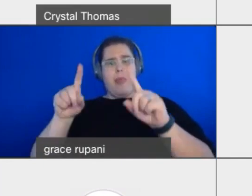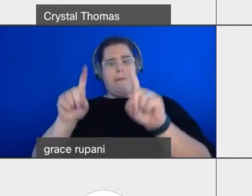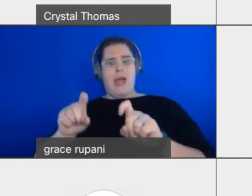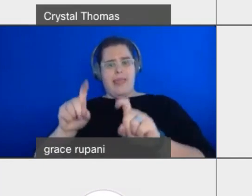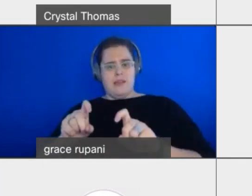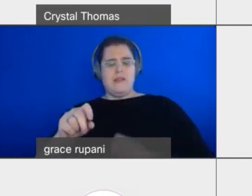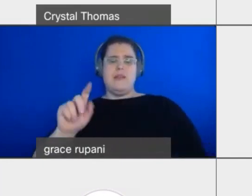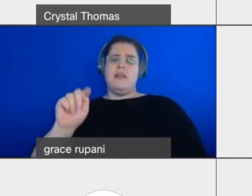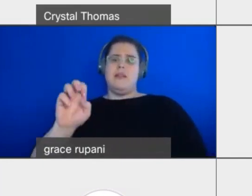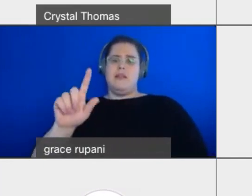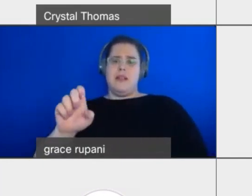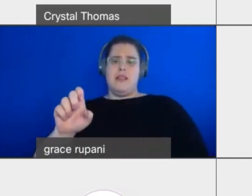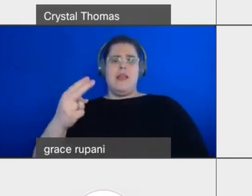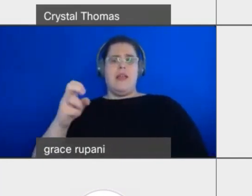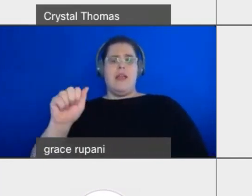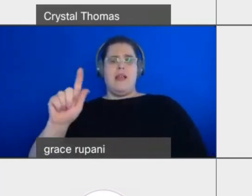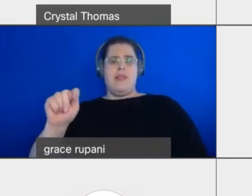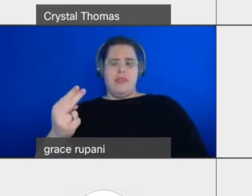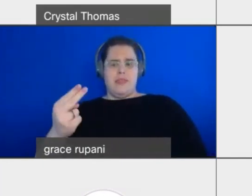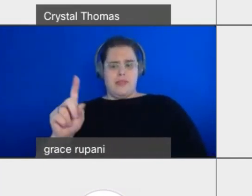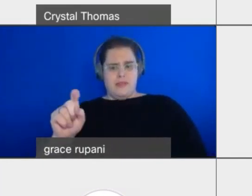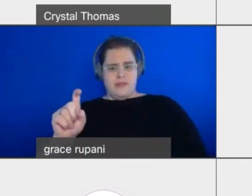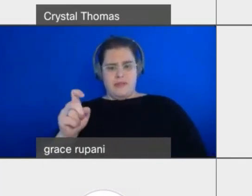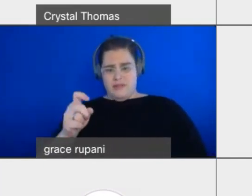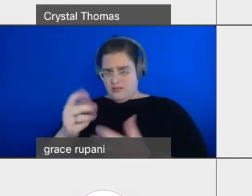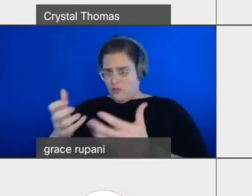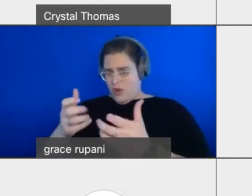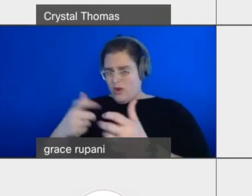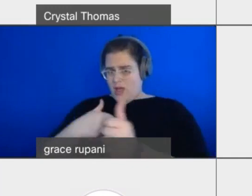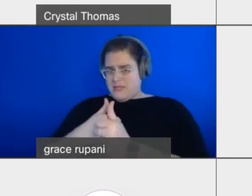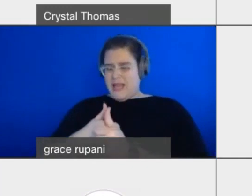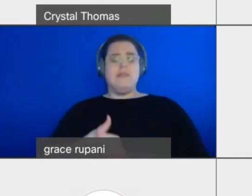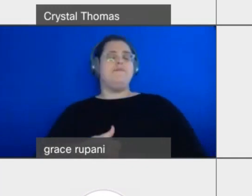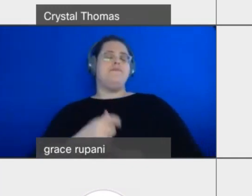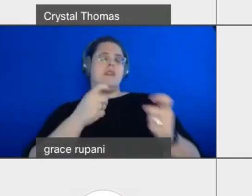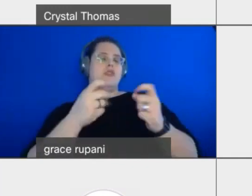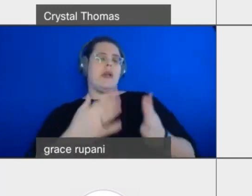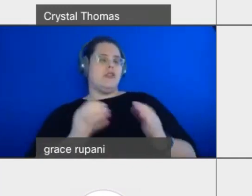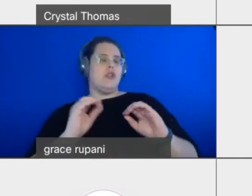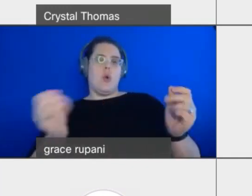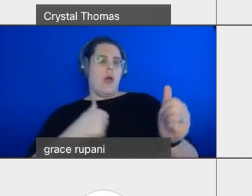to share any? I don't think there's an update at this point in time, is there?